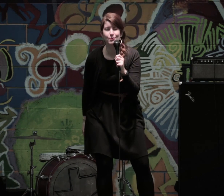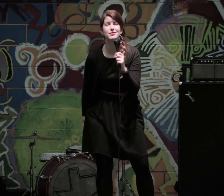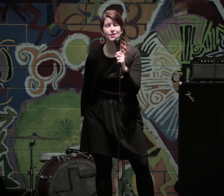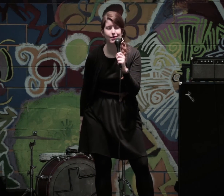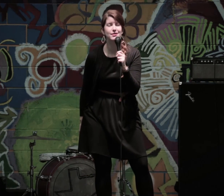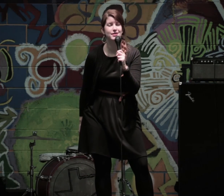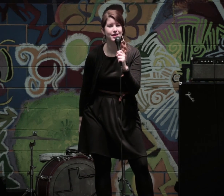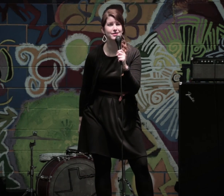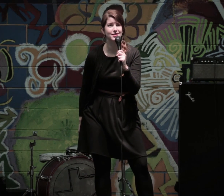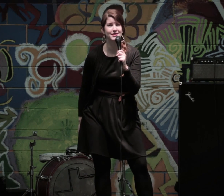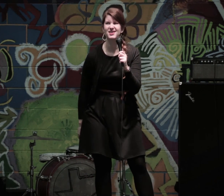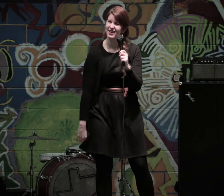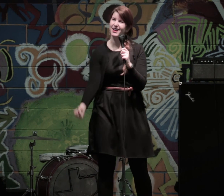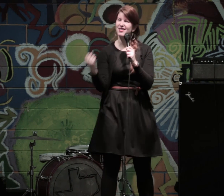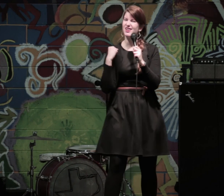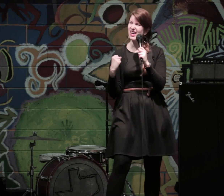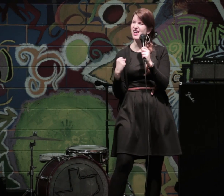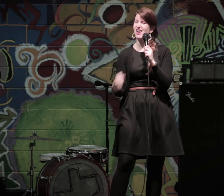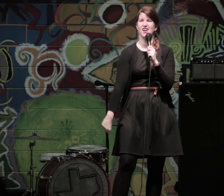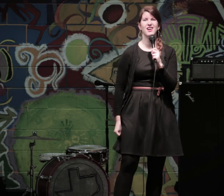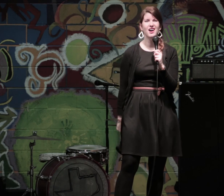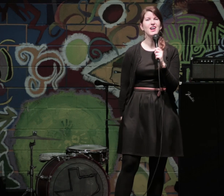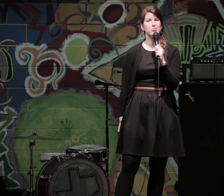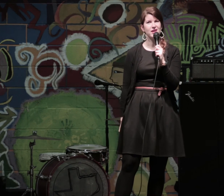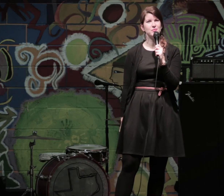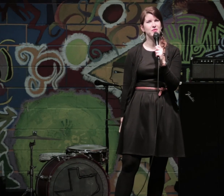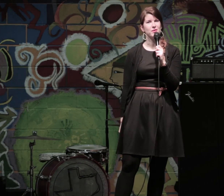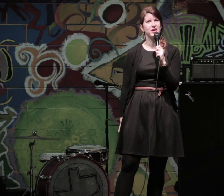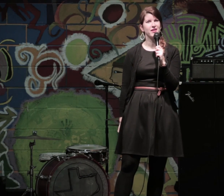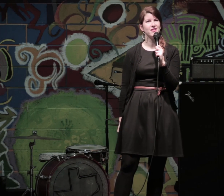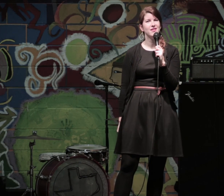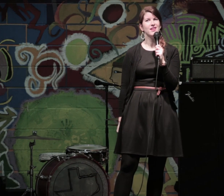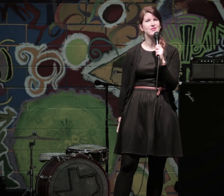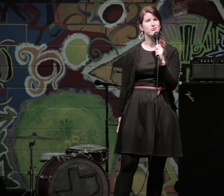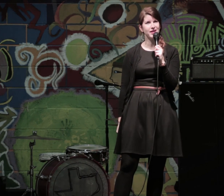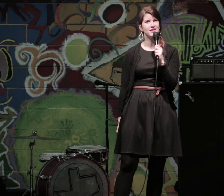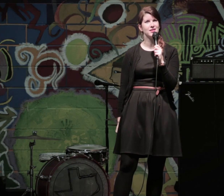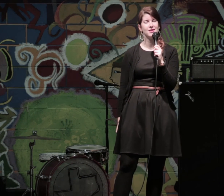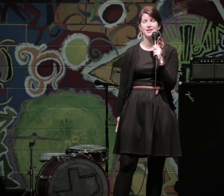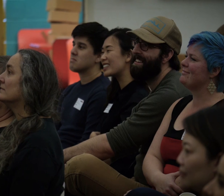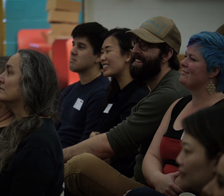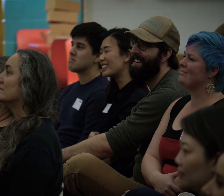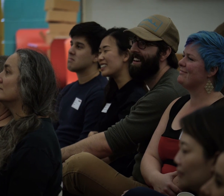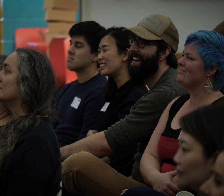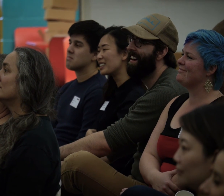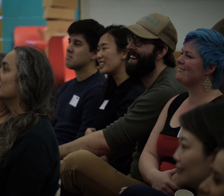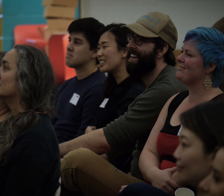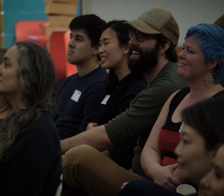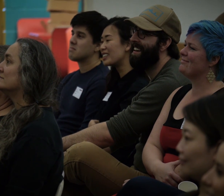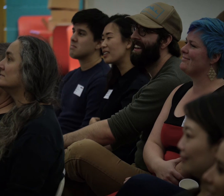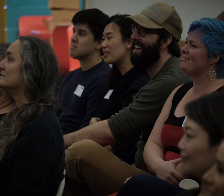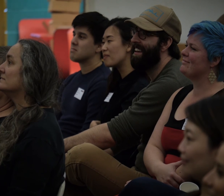party last night was totally Texas. I thought, yeah, I'm proud to be from here. That's right. I just thought